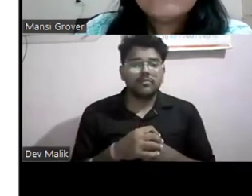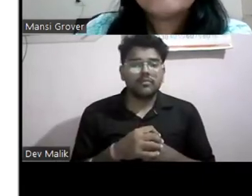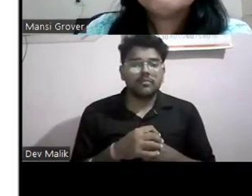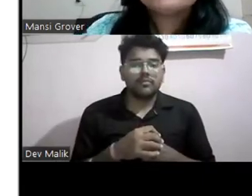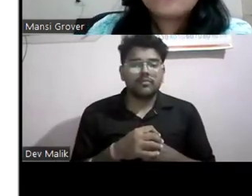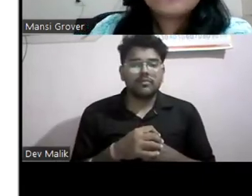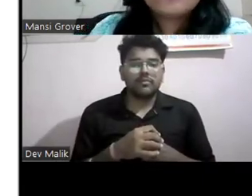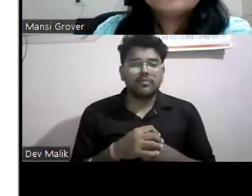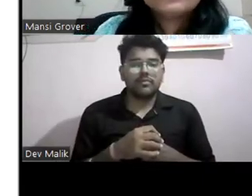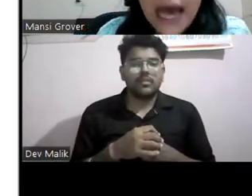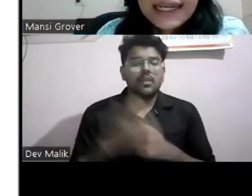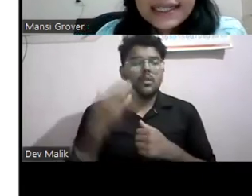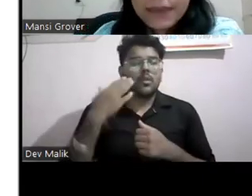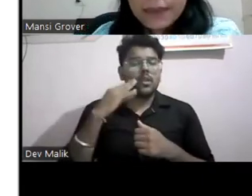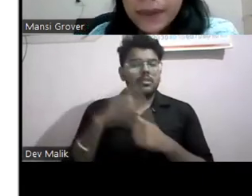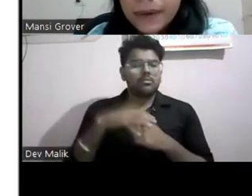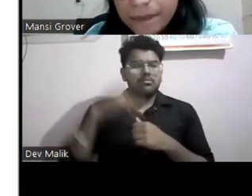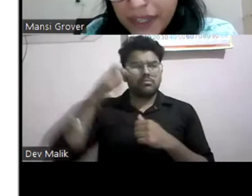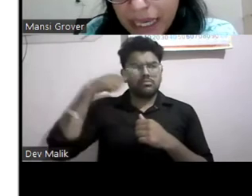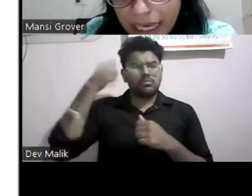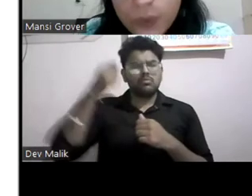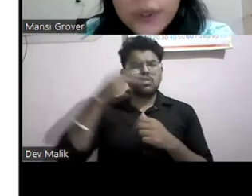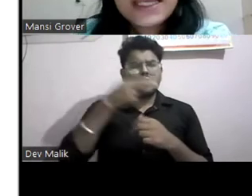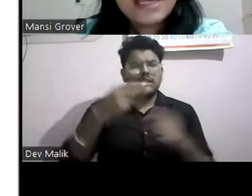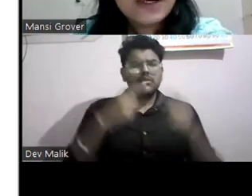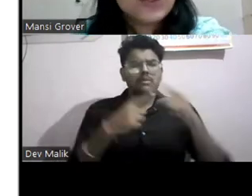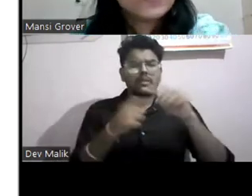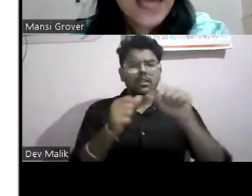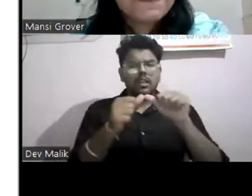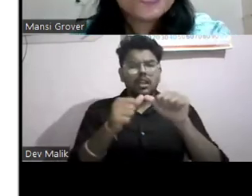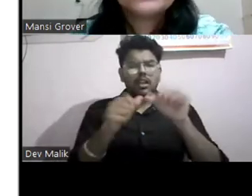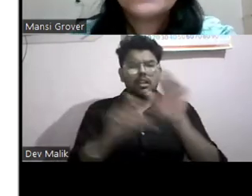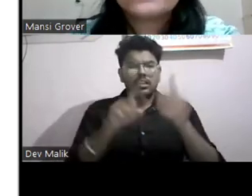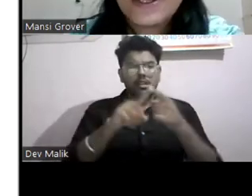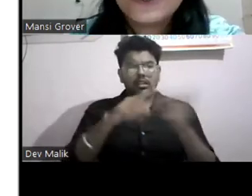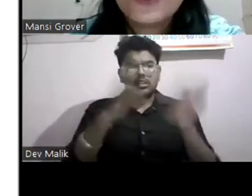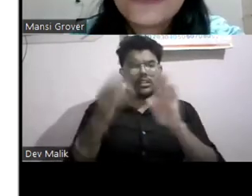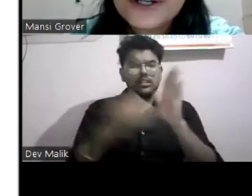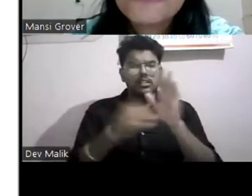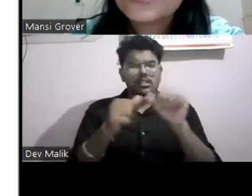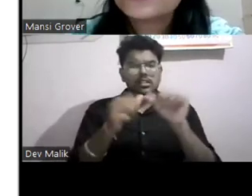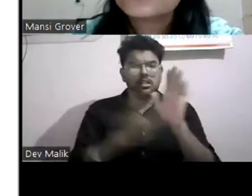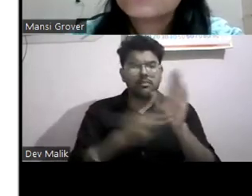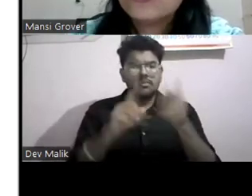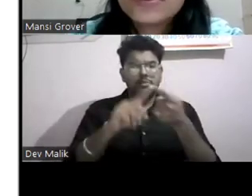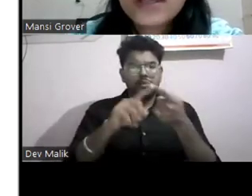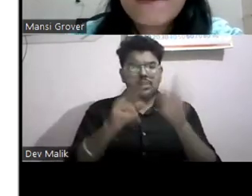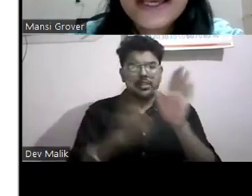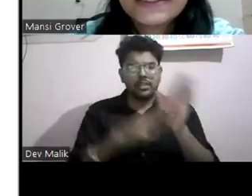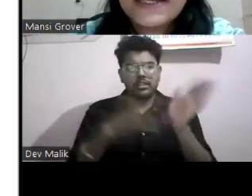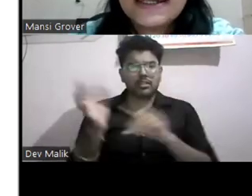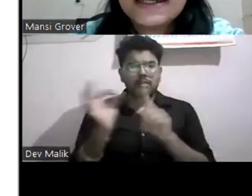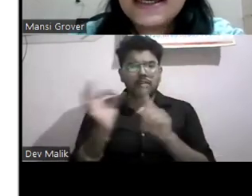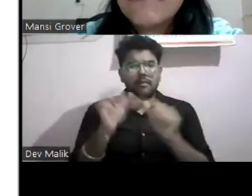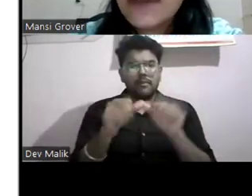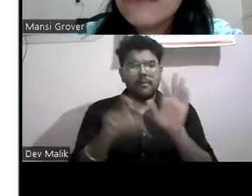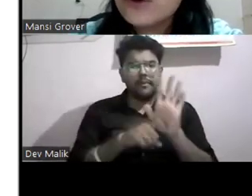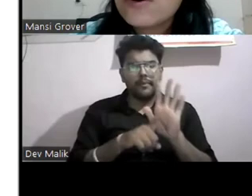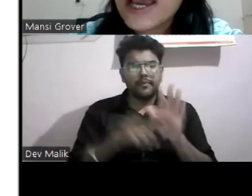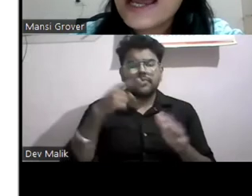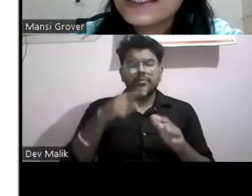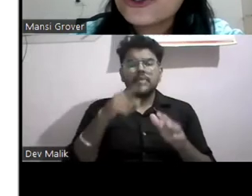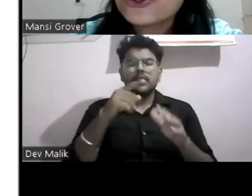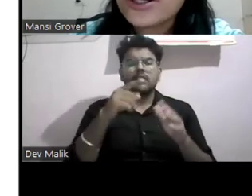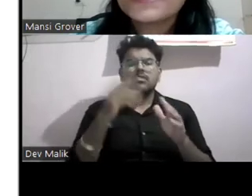Now, when we talk about Tare Zameen Par, it was able to capture that kind of difference to some extent. When we